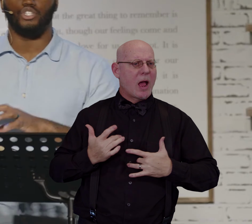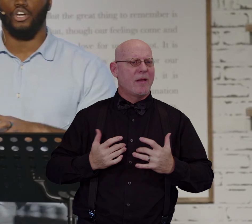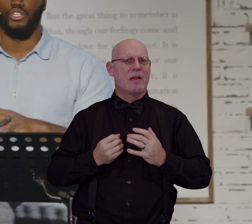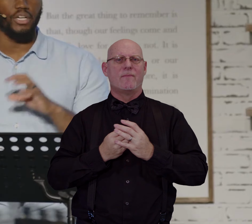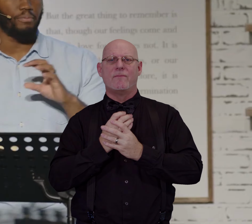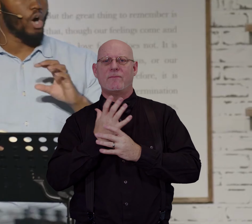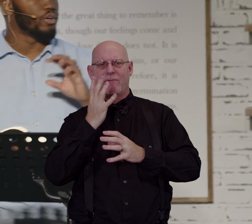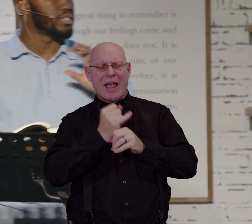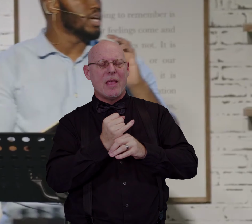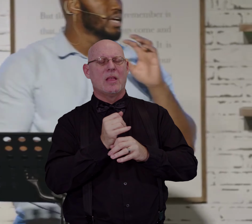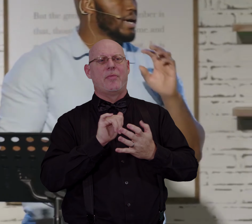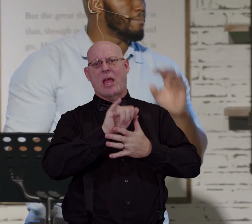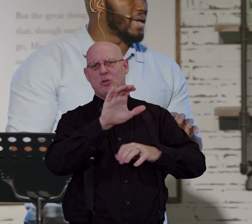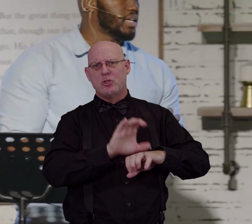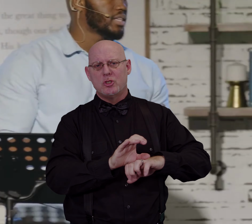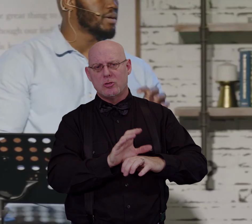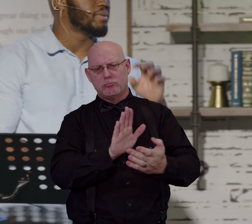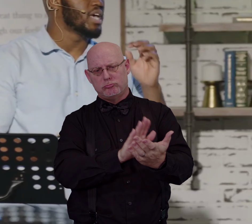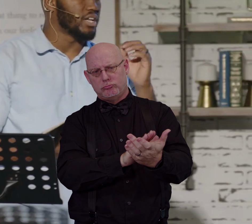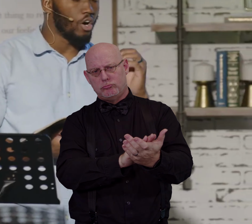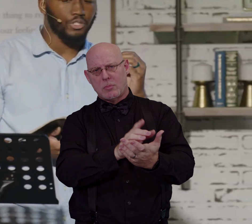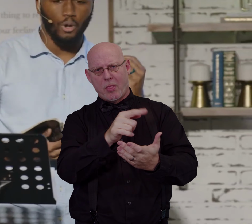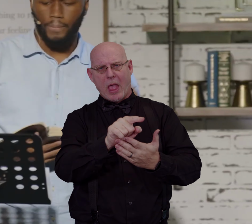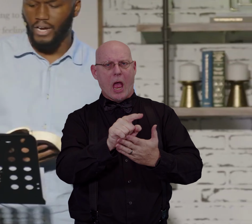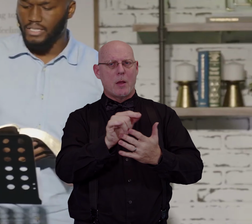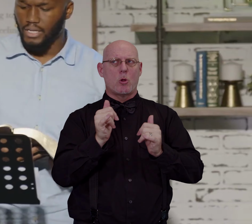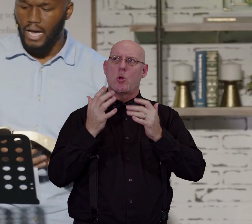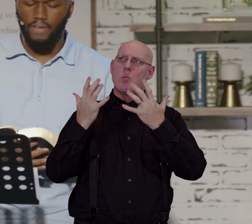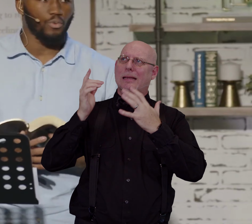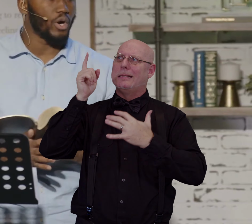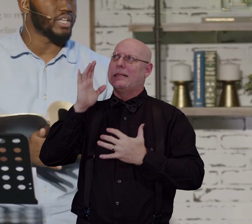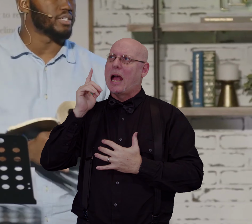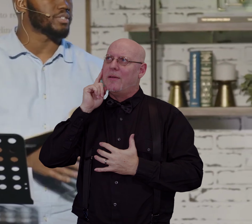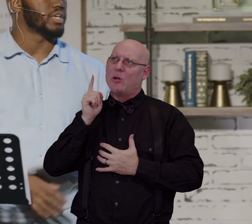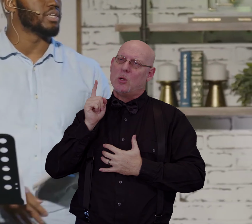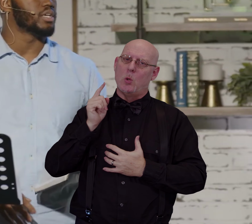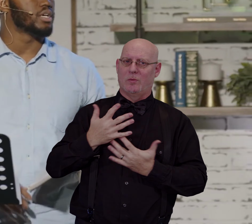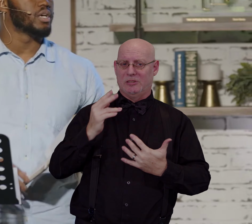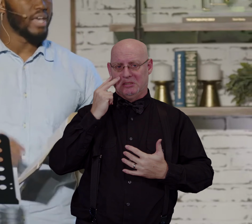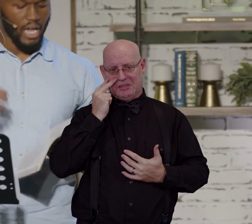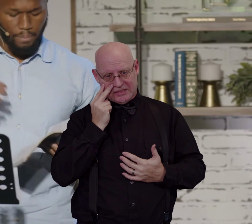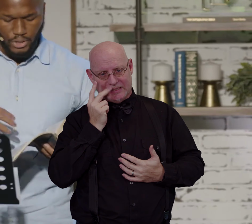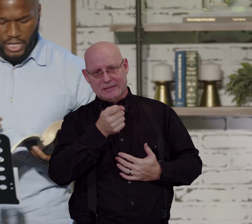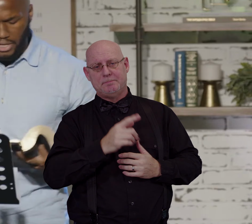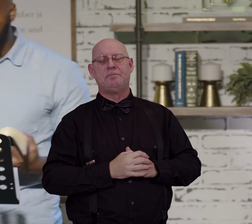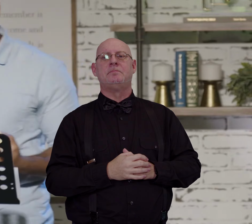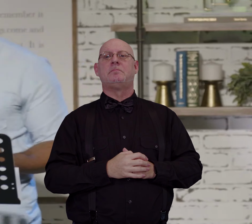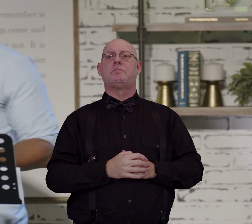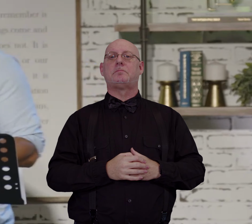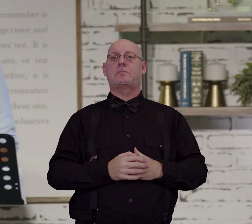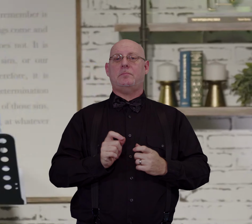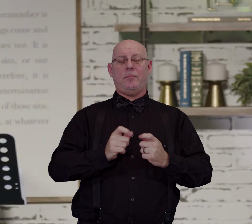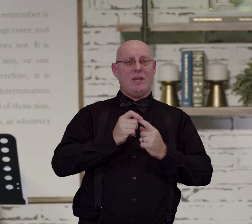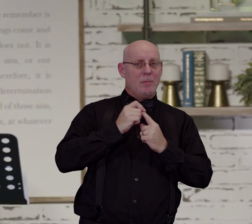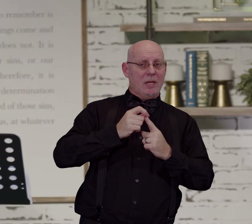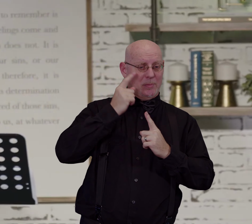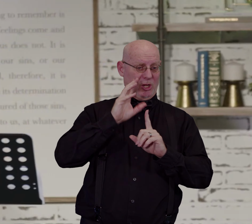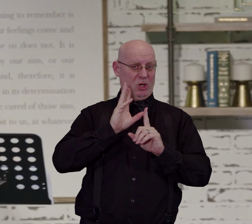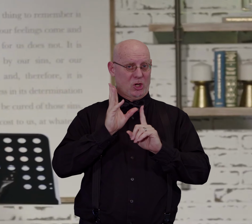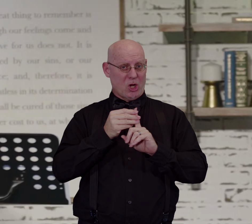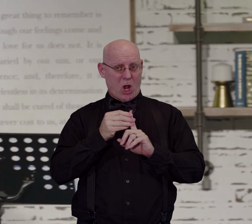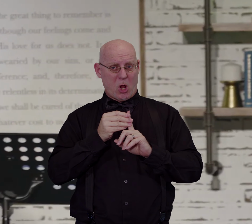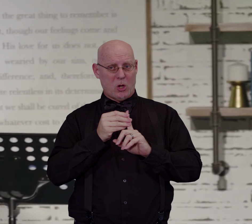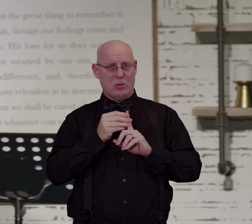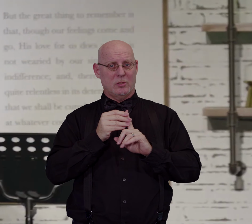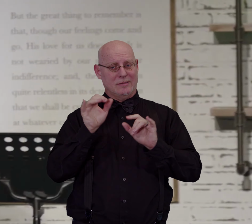in this church, and Paul is commending them and also praising God for what he has seen. In particular, because the culture as it